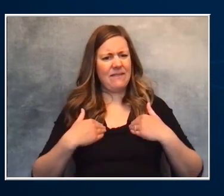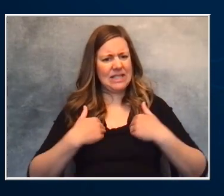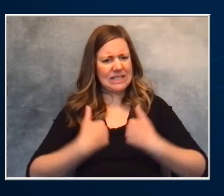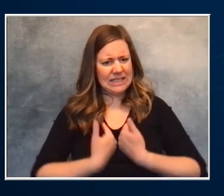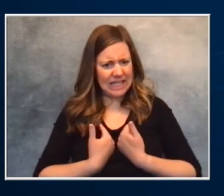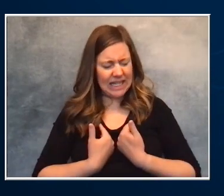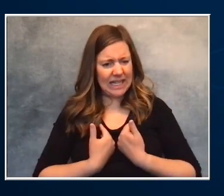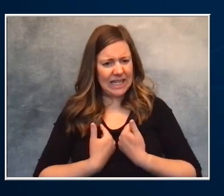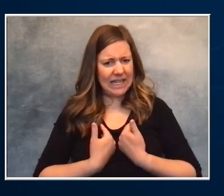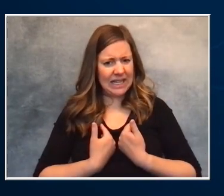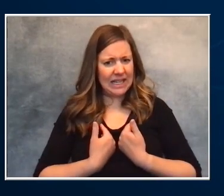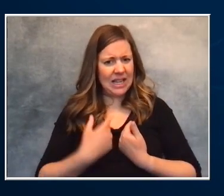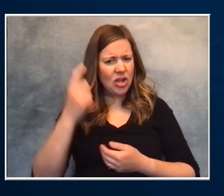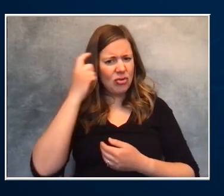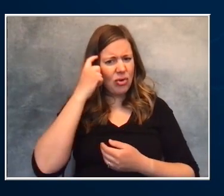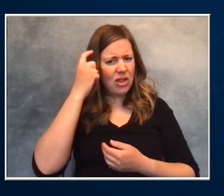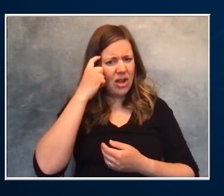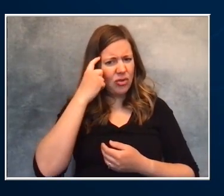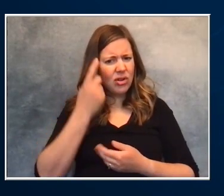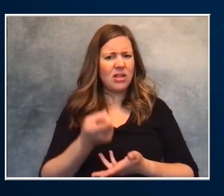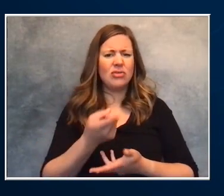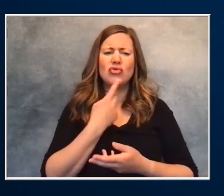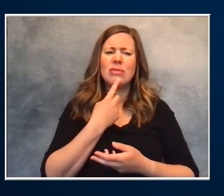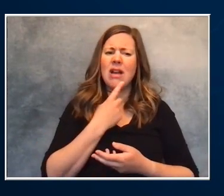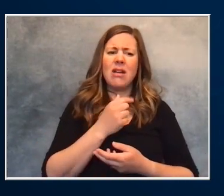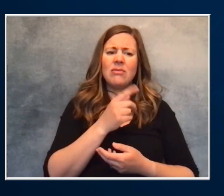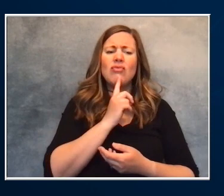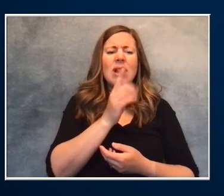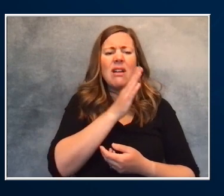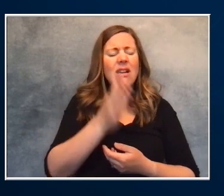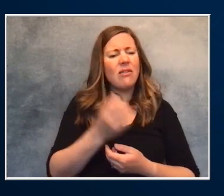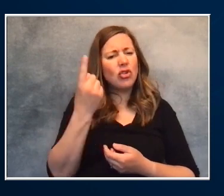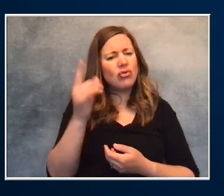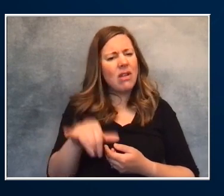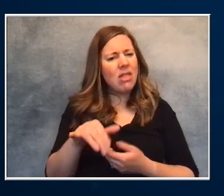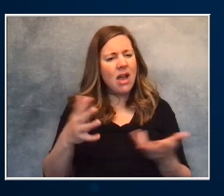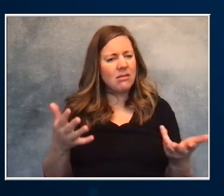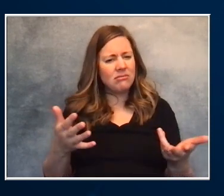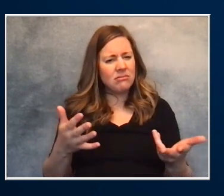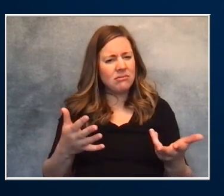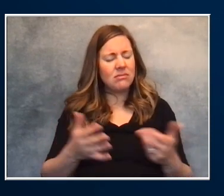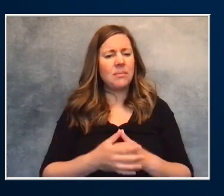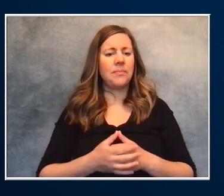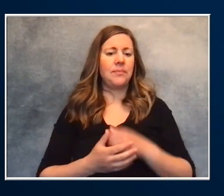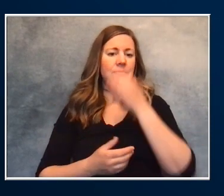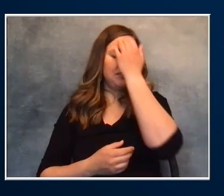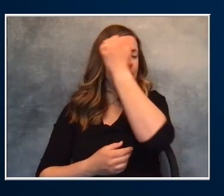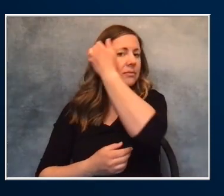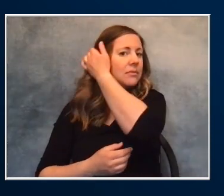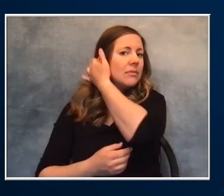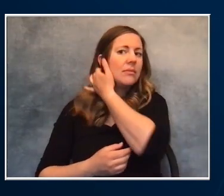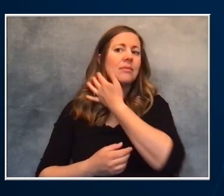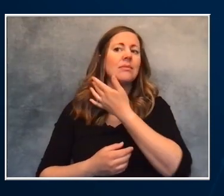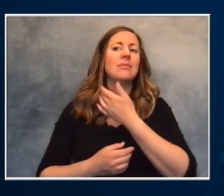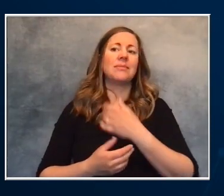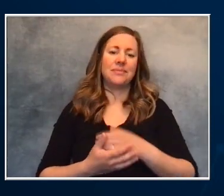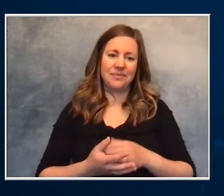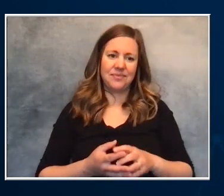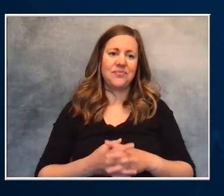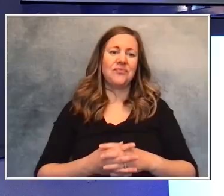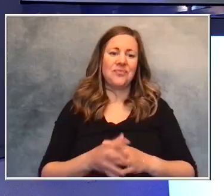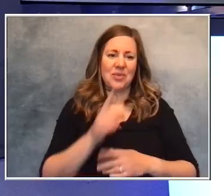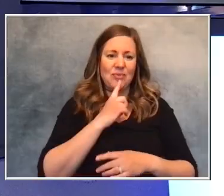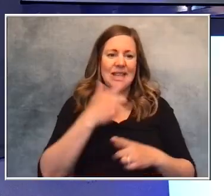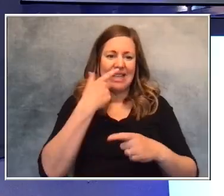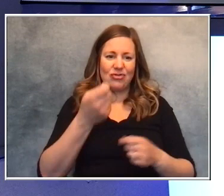being neurological? She says, I've never really understood that. What do we know about that? Yeah, that's an interesting comment because we